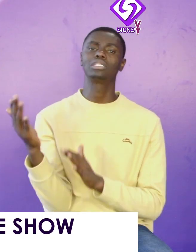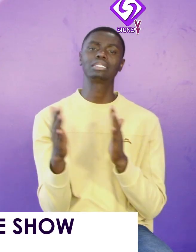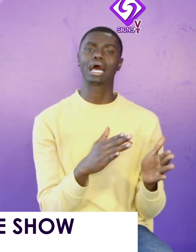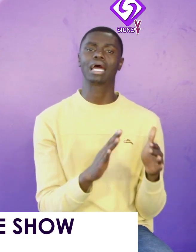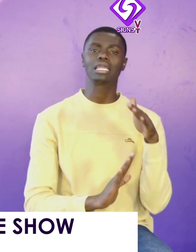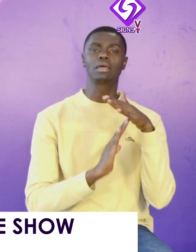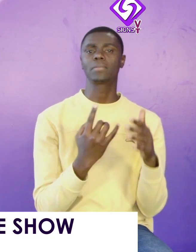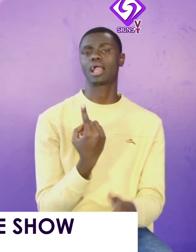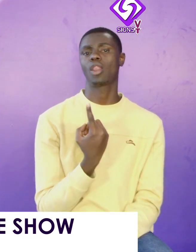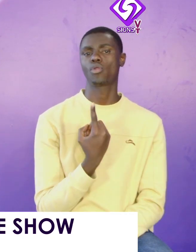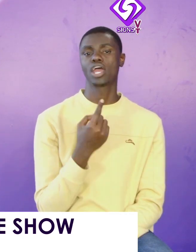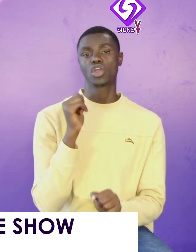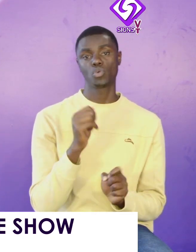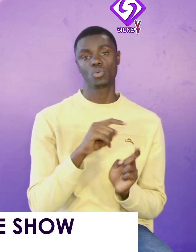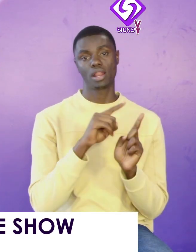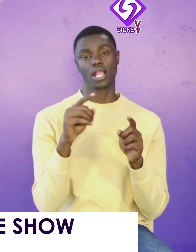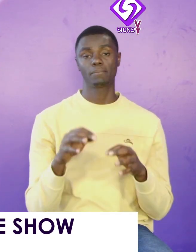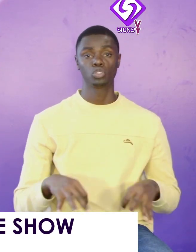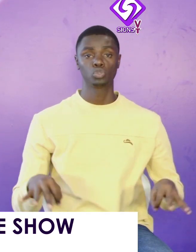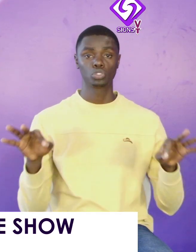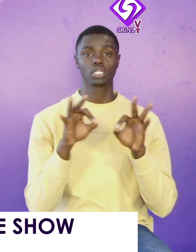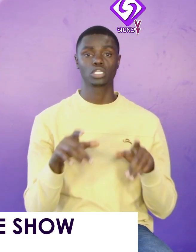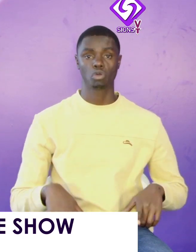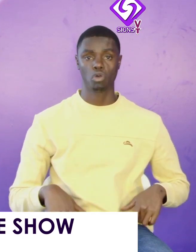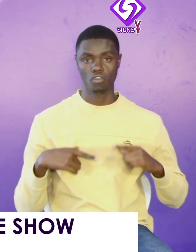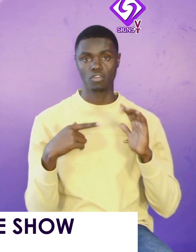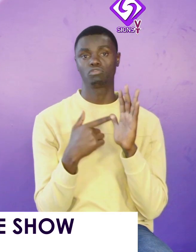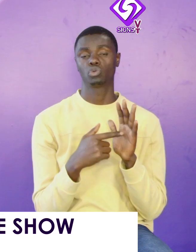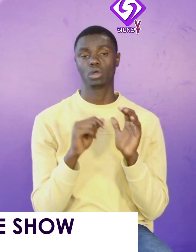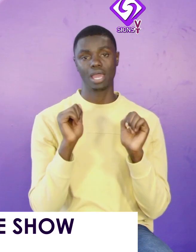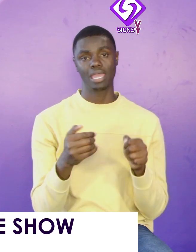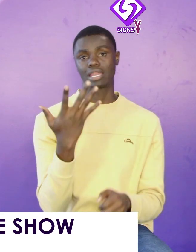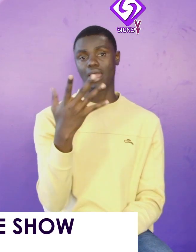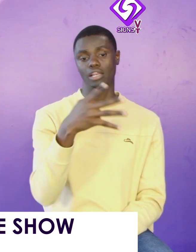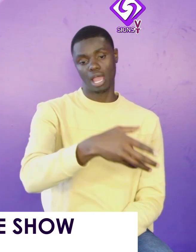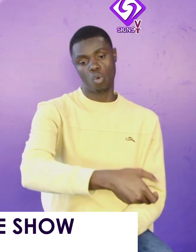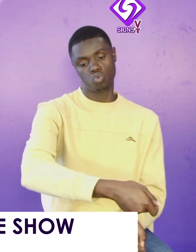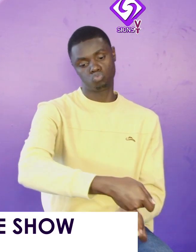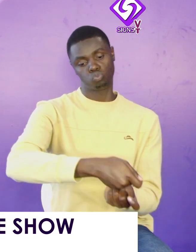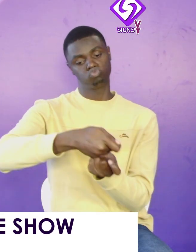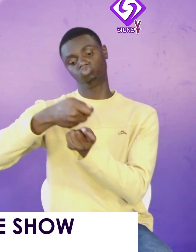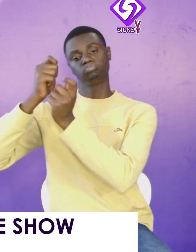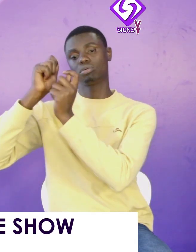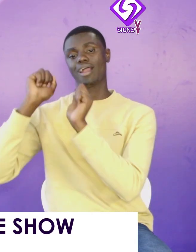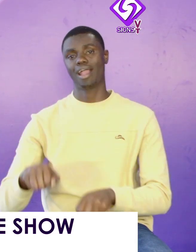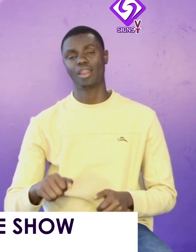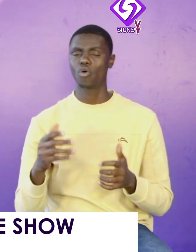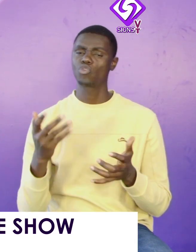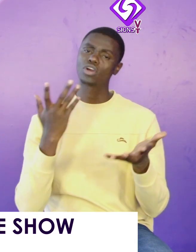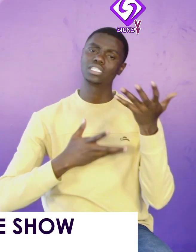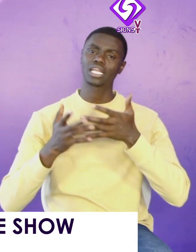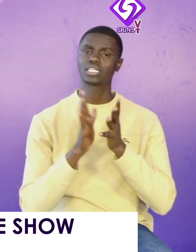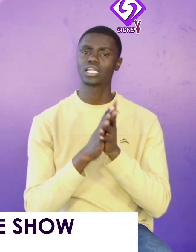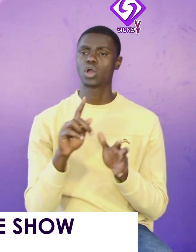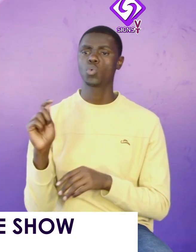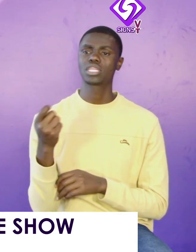can come to the Treasures of Life show and I'll hold your hand and pull you out of the pit. Or you can speak to a Kenyan out there.